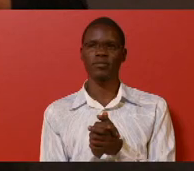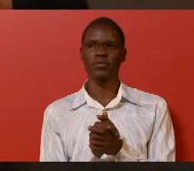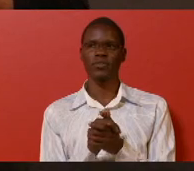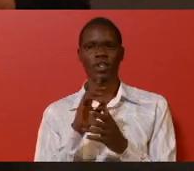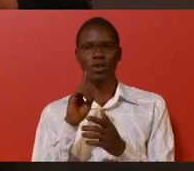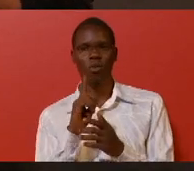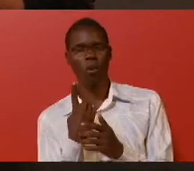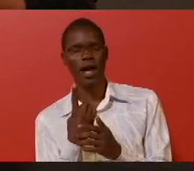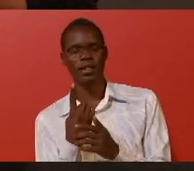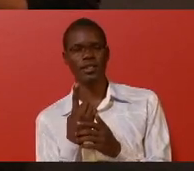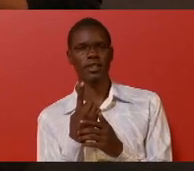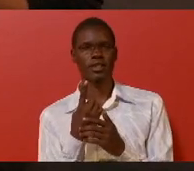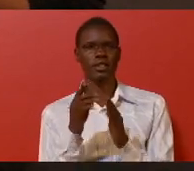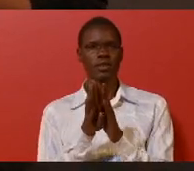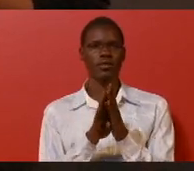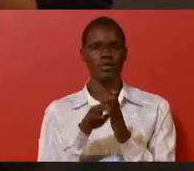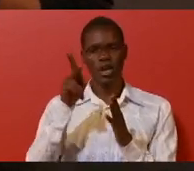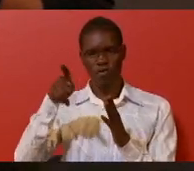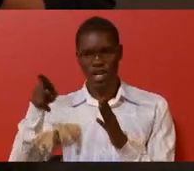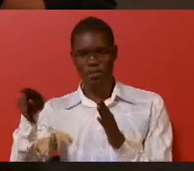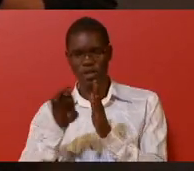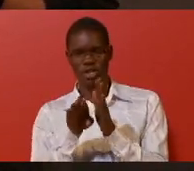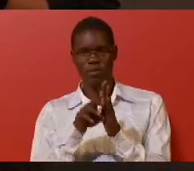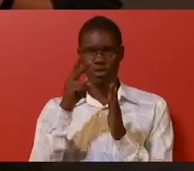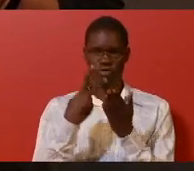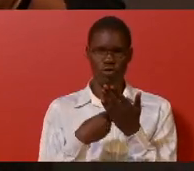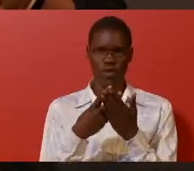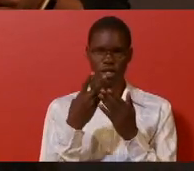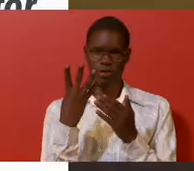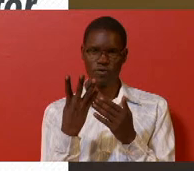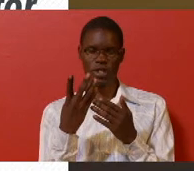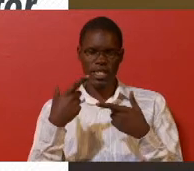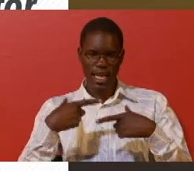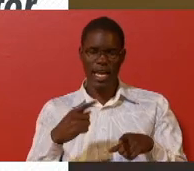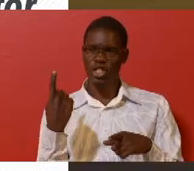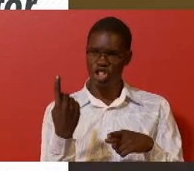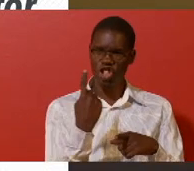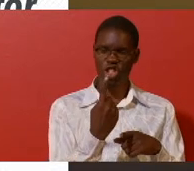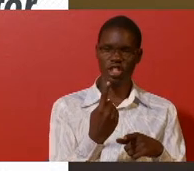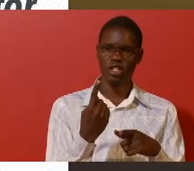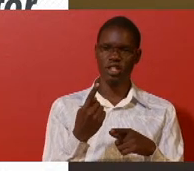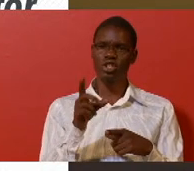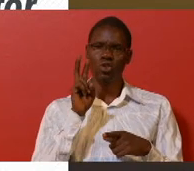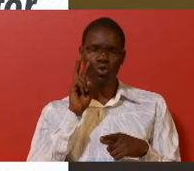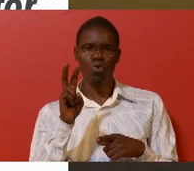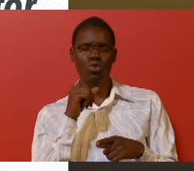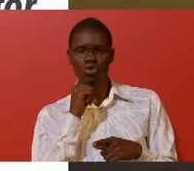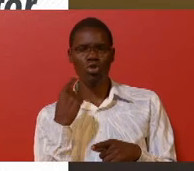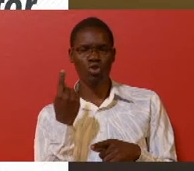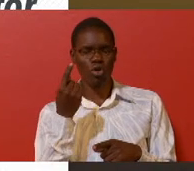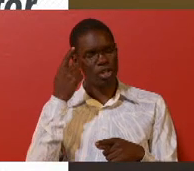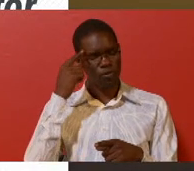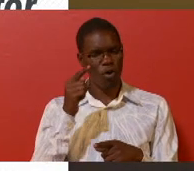on God invented sexuality. Philippians 2:4, and you've heard this before. Let each of you look not only for your